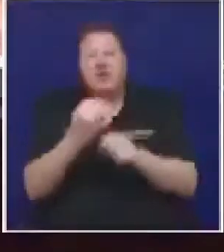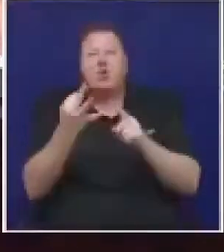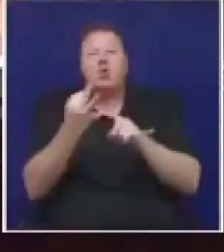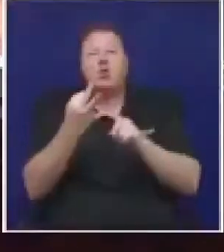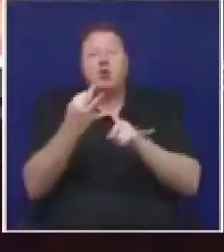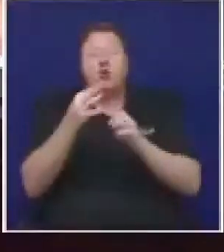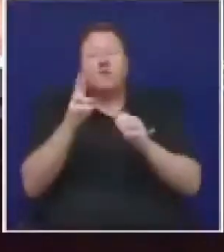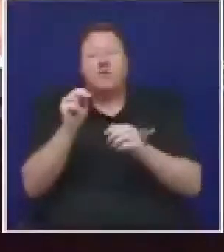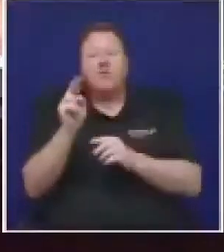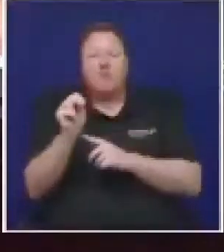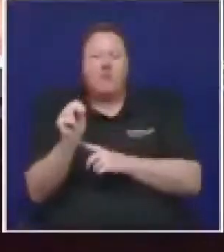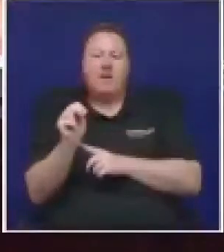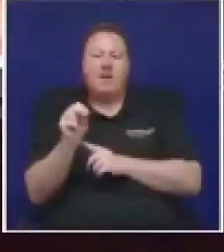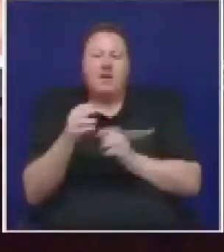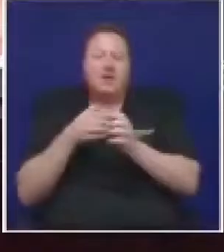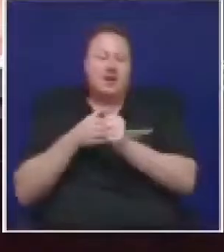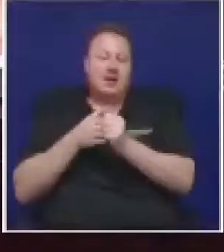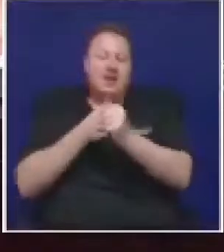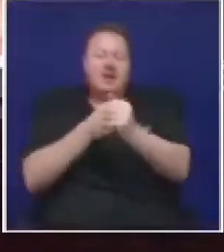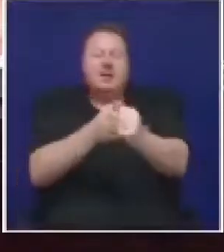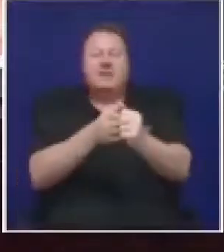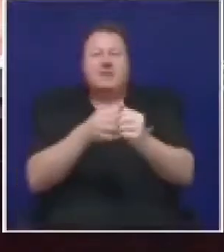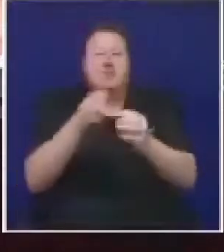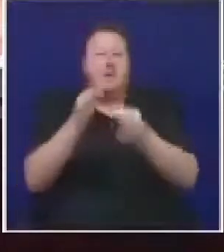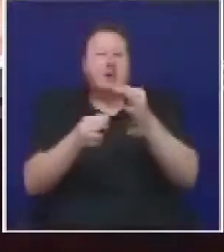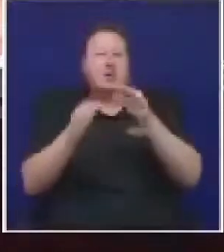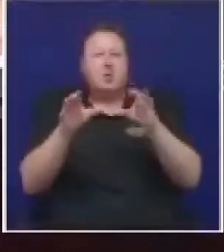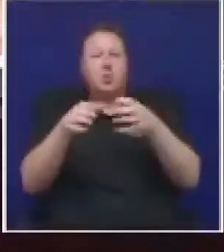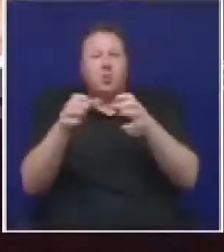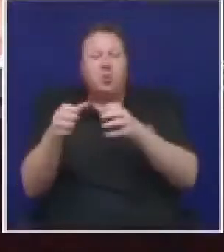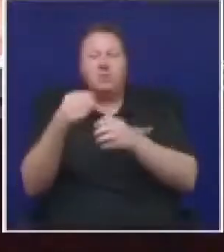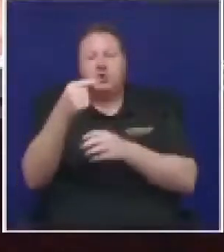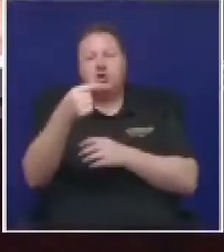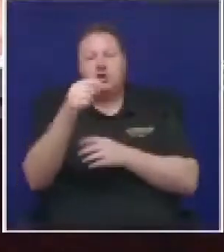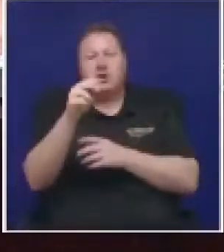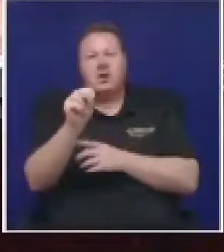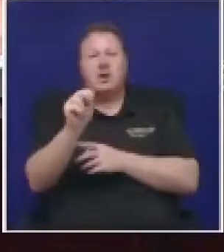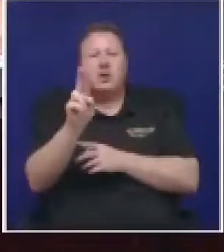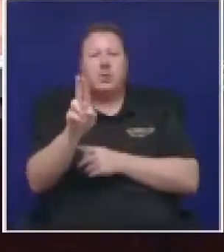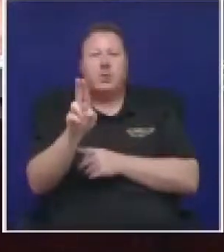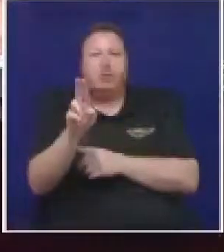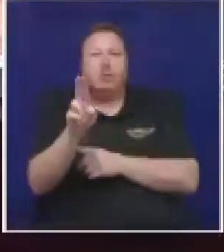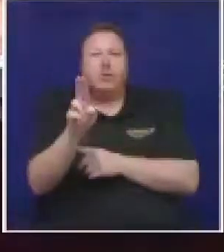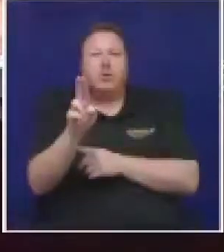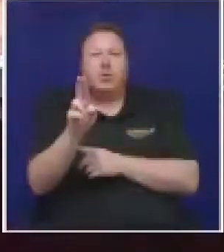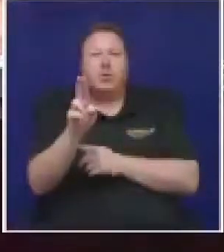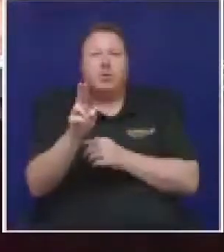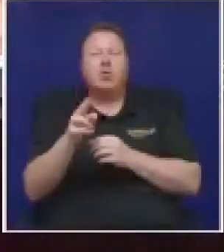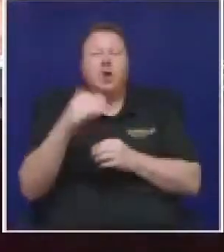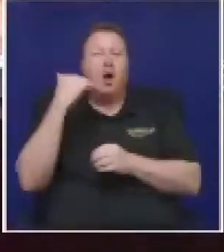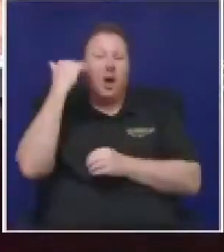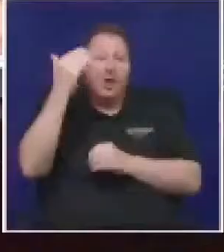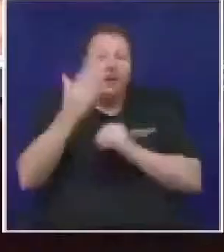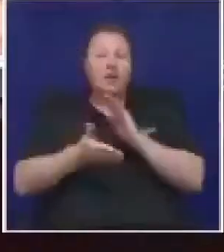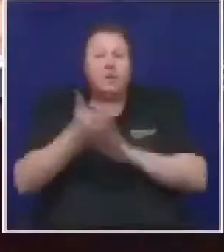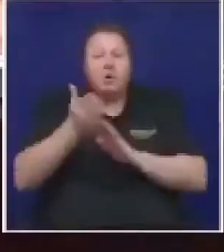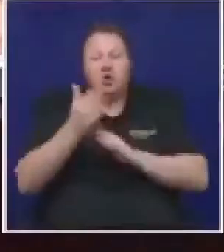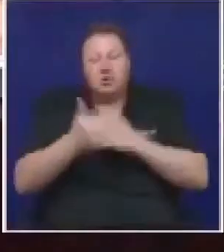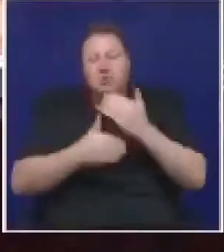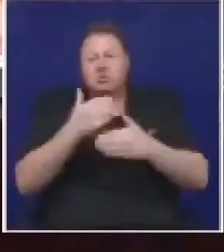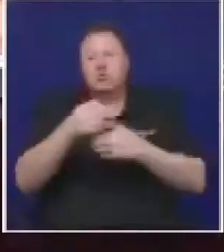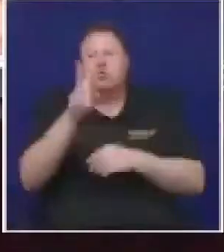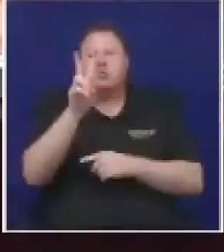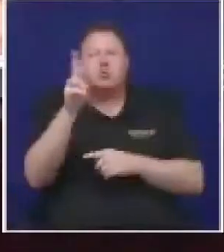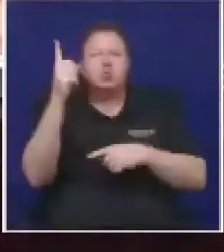November, leaders of political parties in the GNU concluded a highly productive 2-day